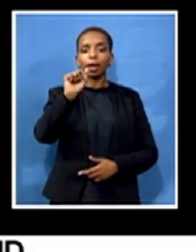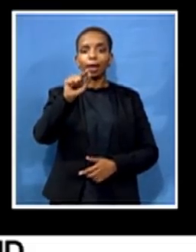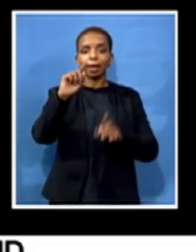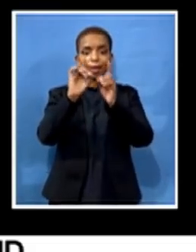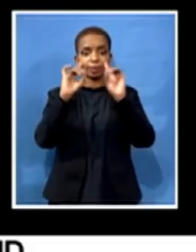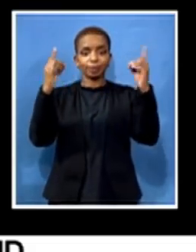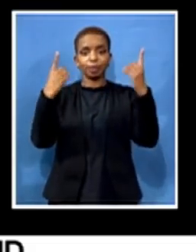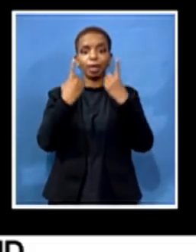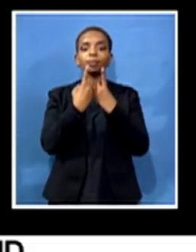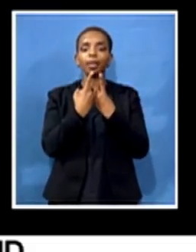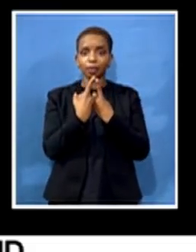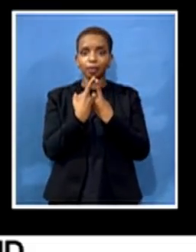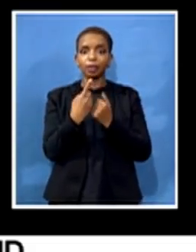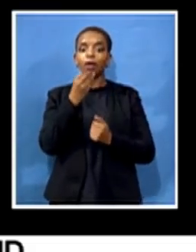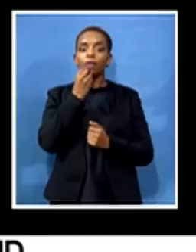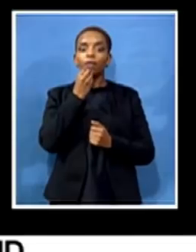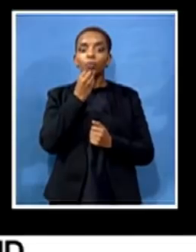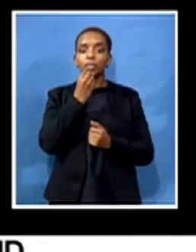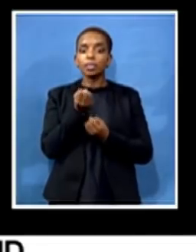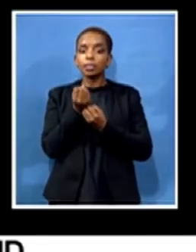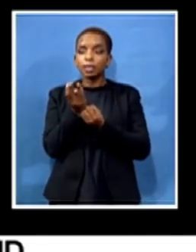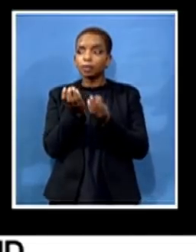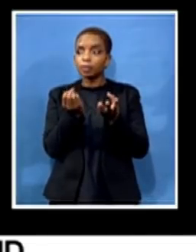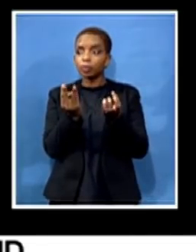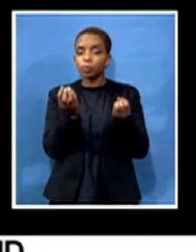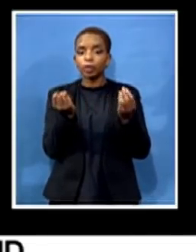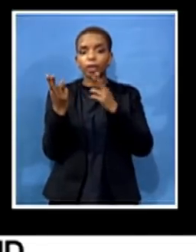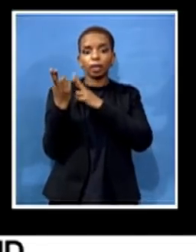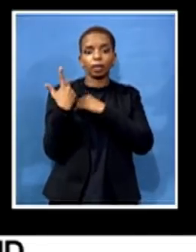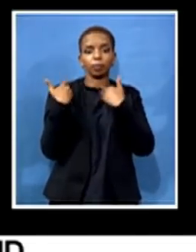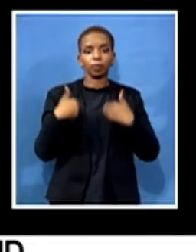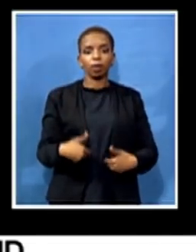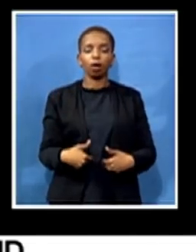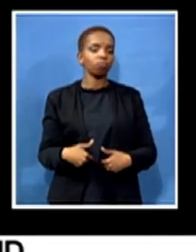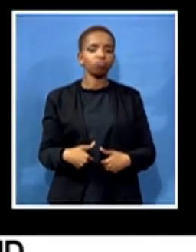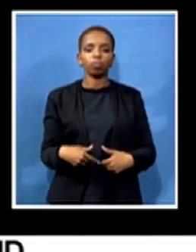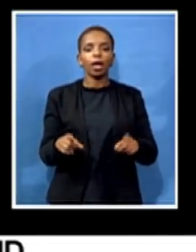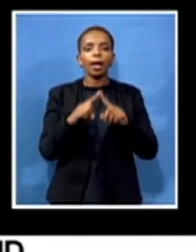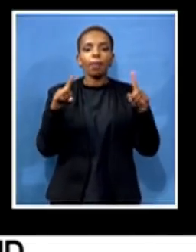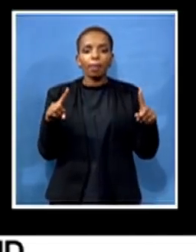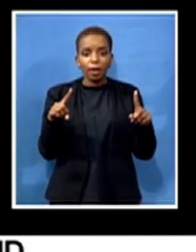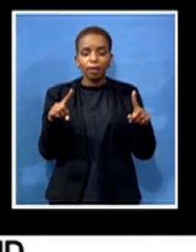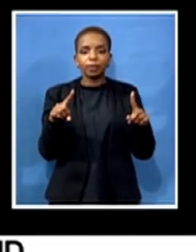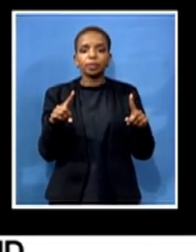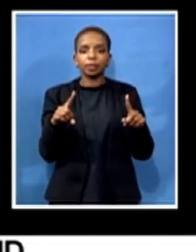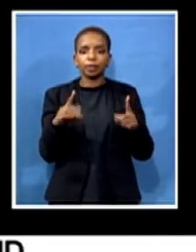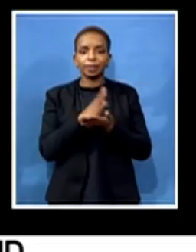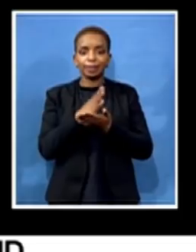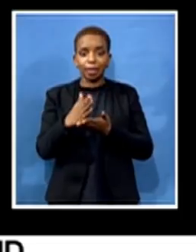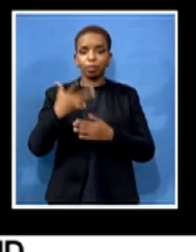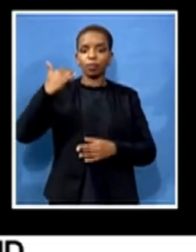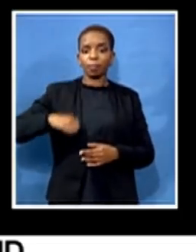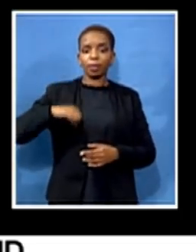as you know. But some of the municipalities were involved.